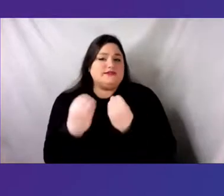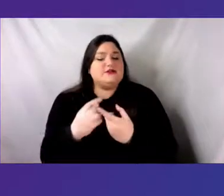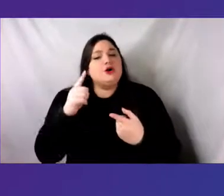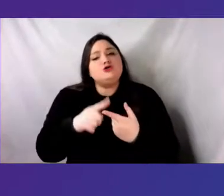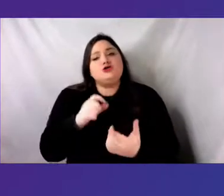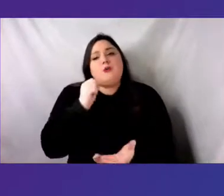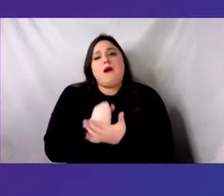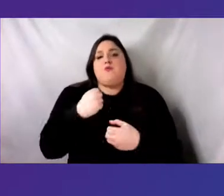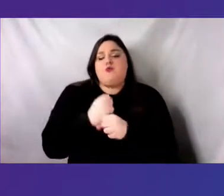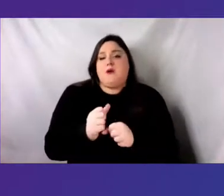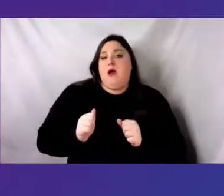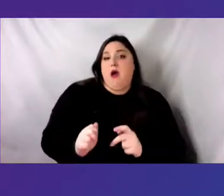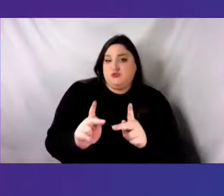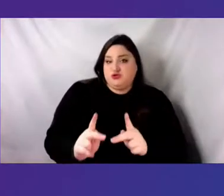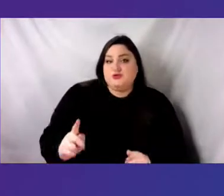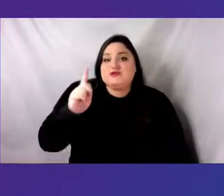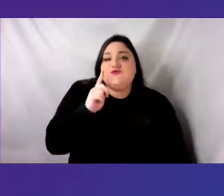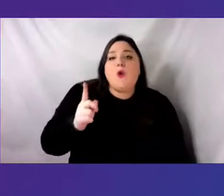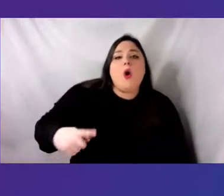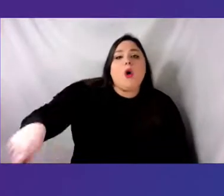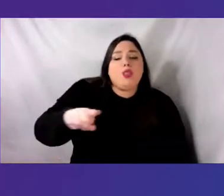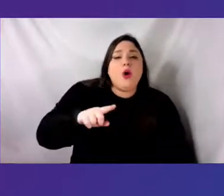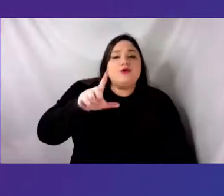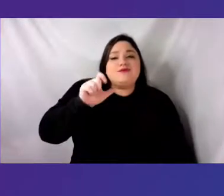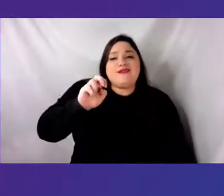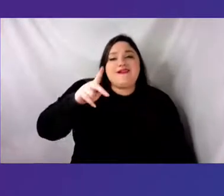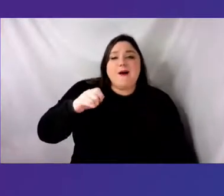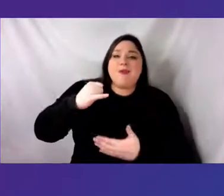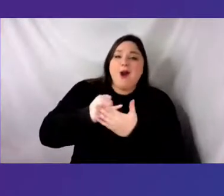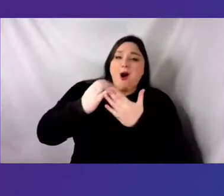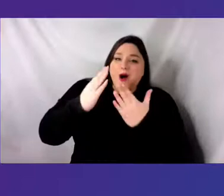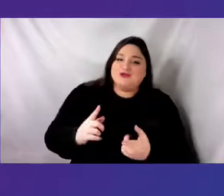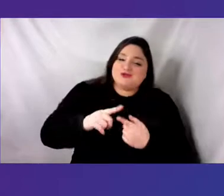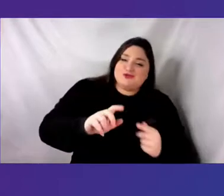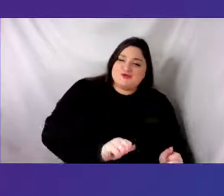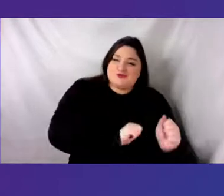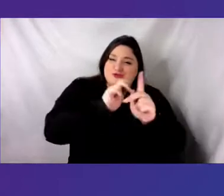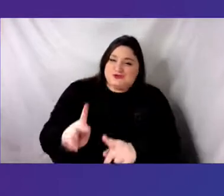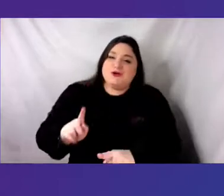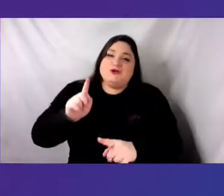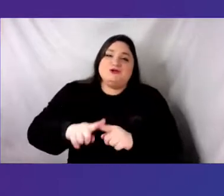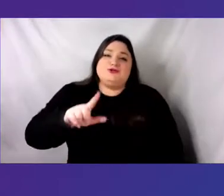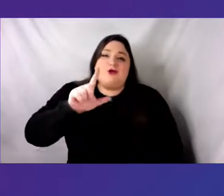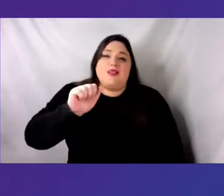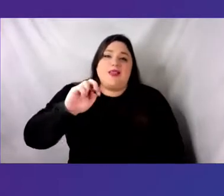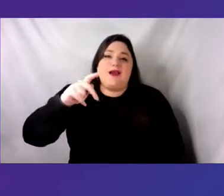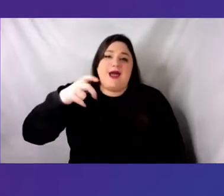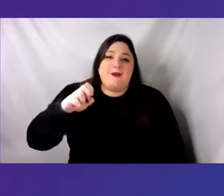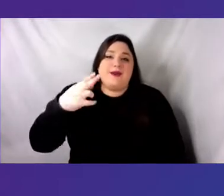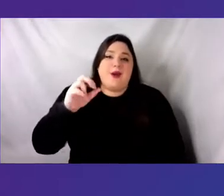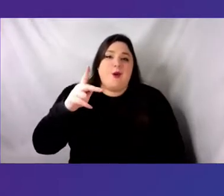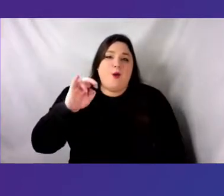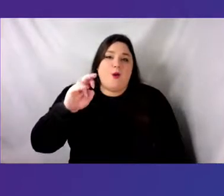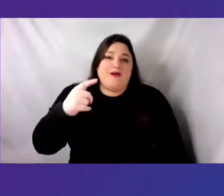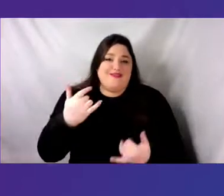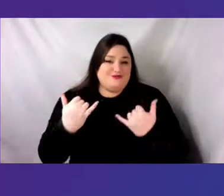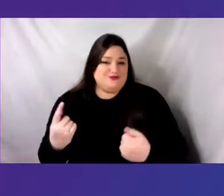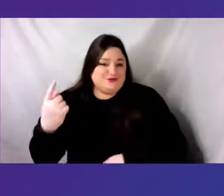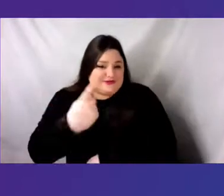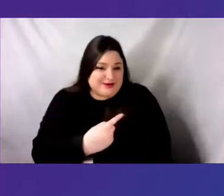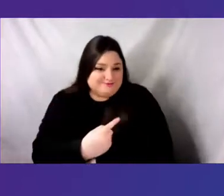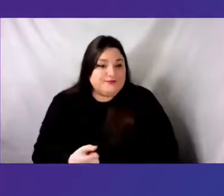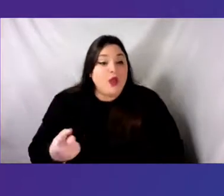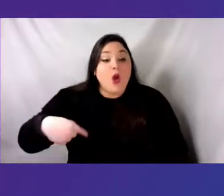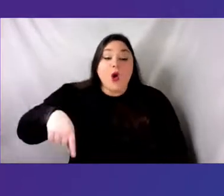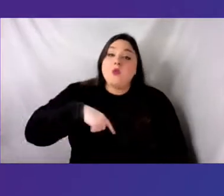Lenape artists and leaders to return to Lenape hooking today. We recognize that as an organization based in New York City,